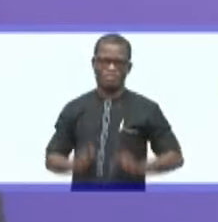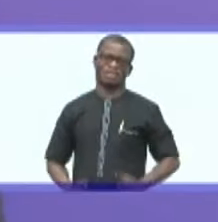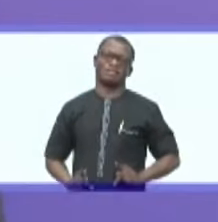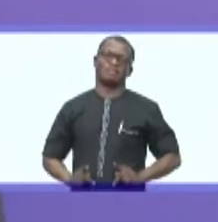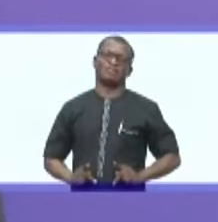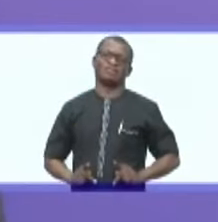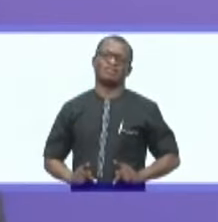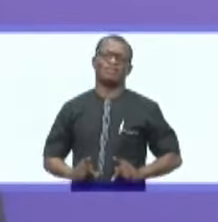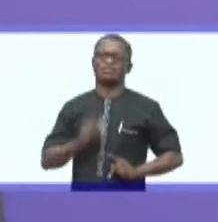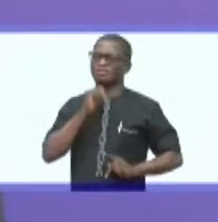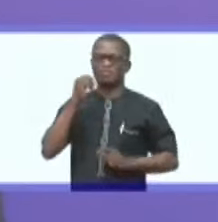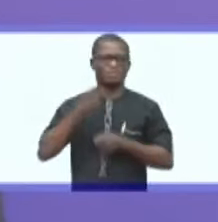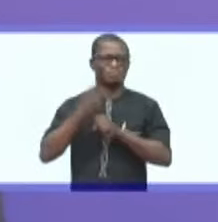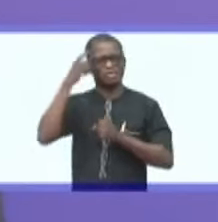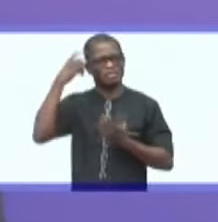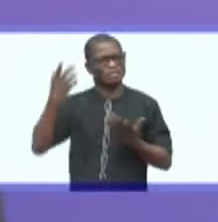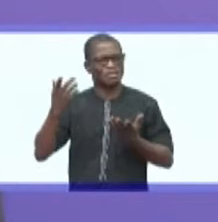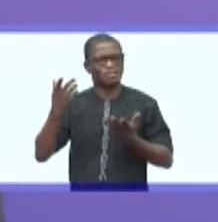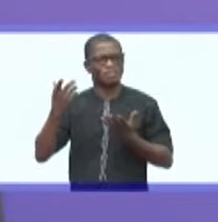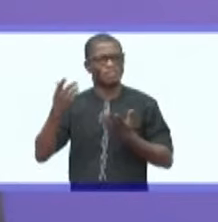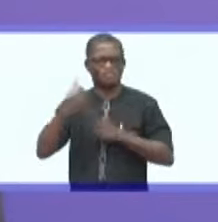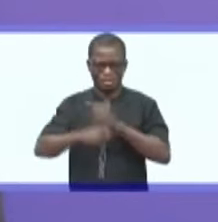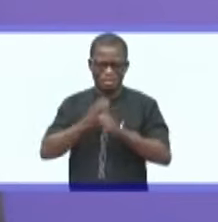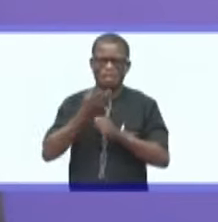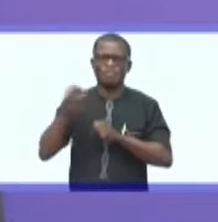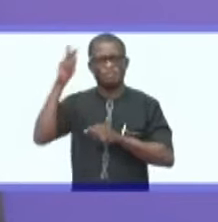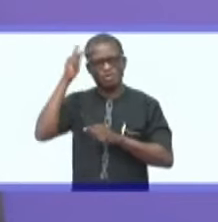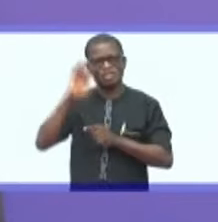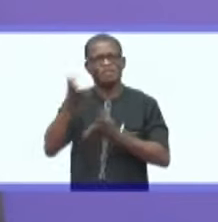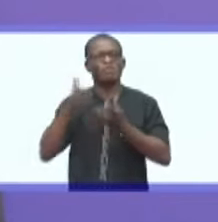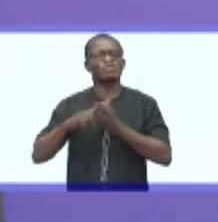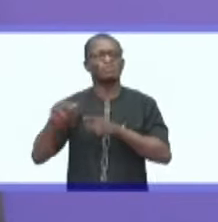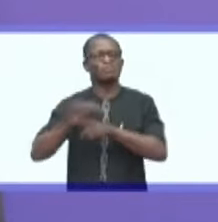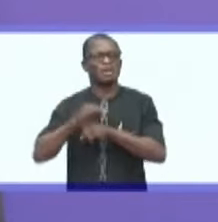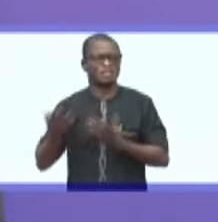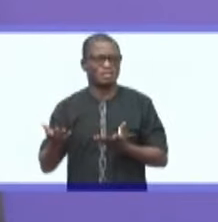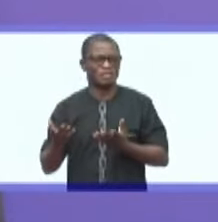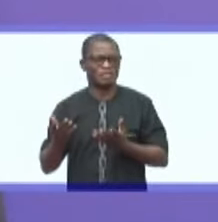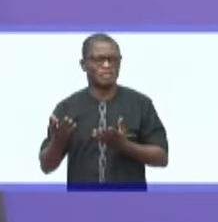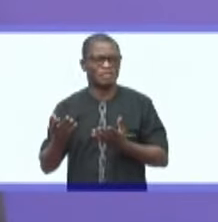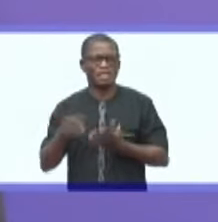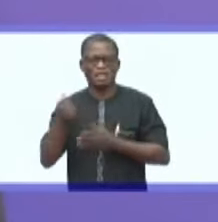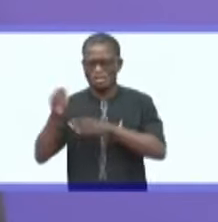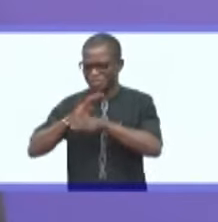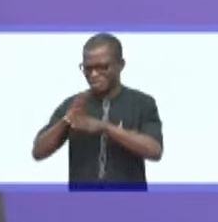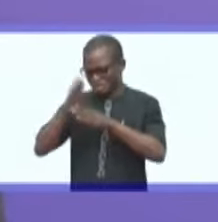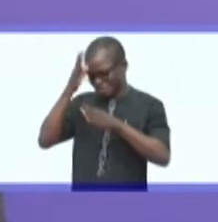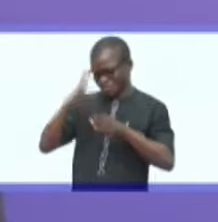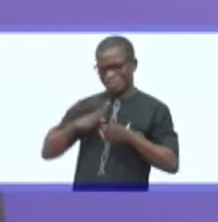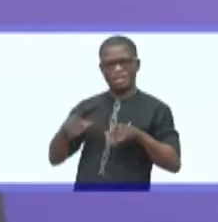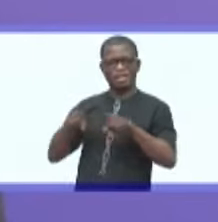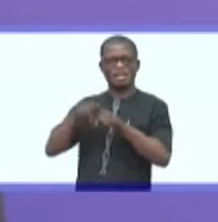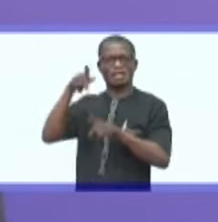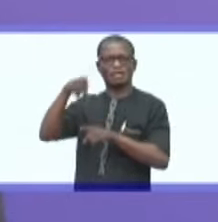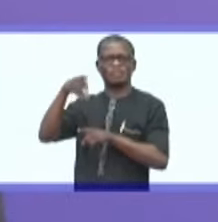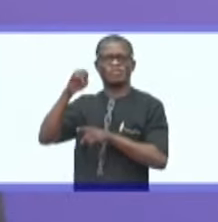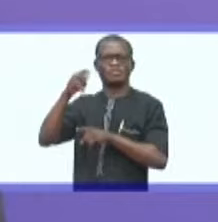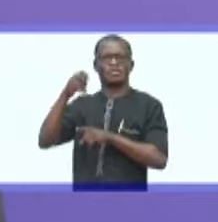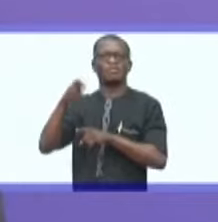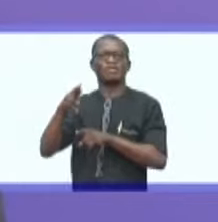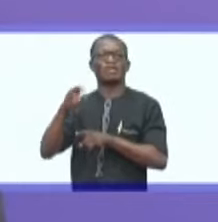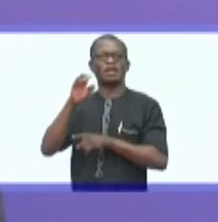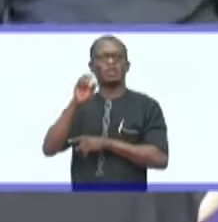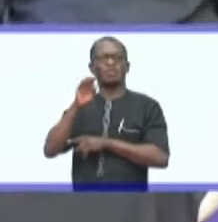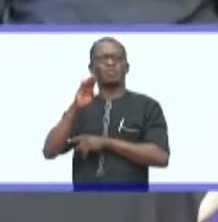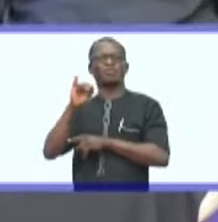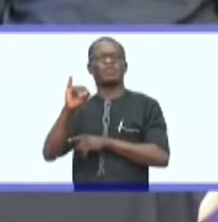sense, the kind of politics they wanted to practice. A businessman like Peter Obi, who was very, very